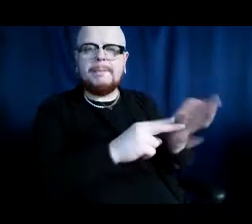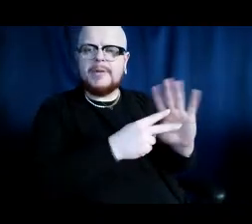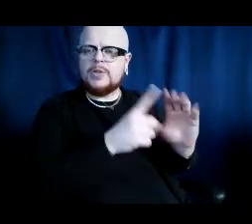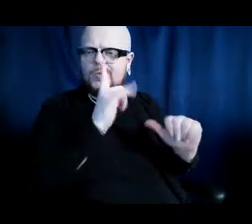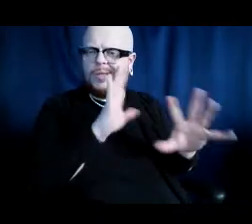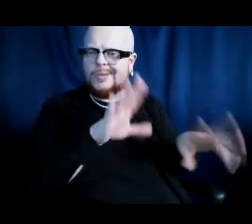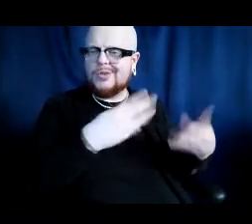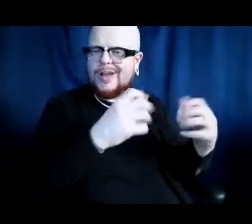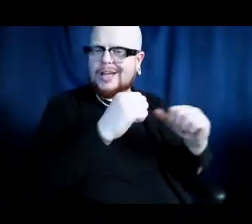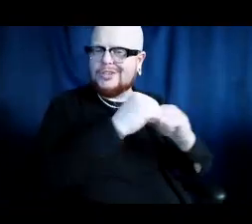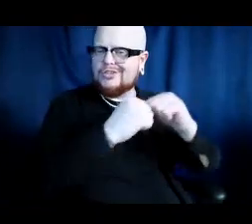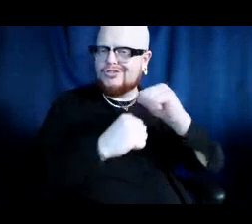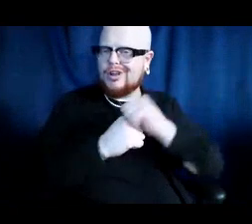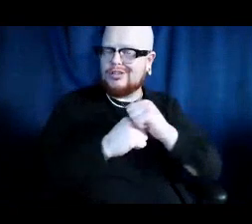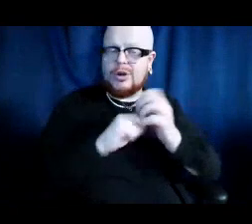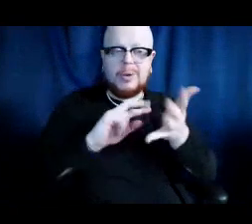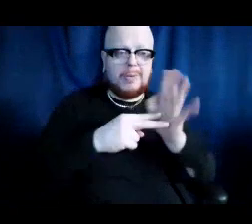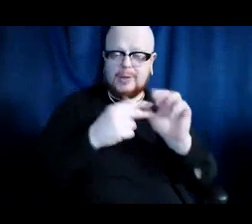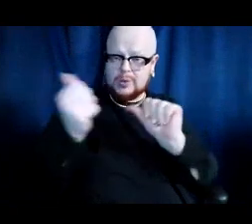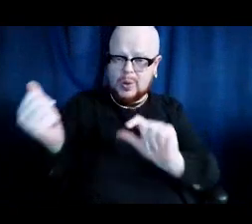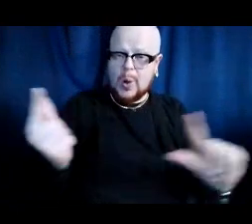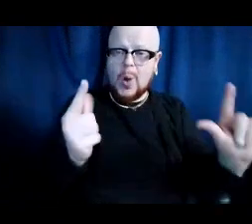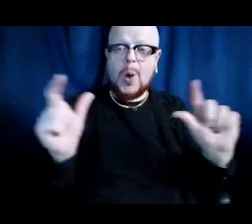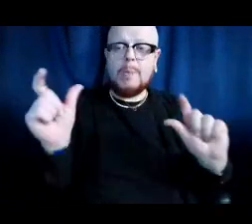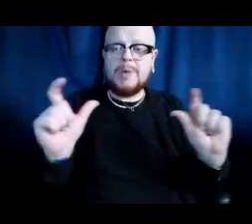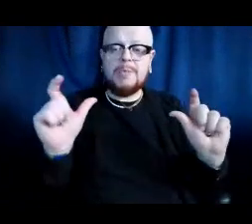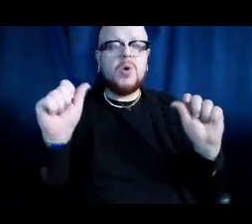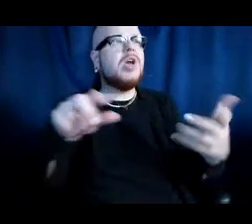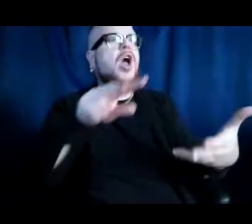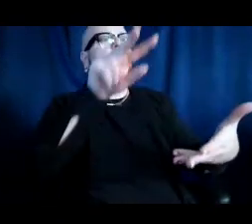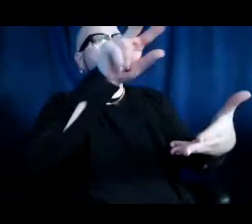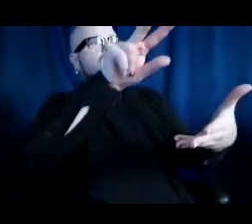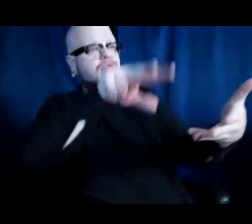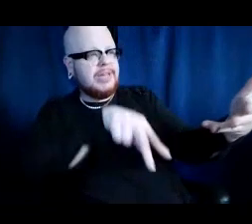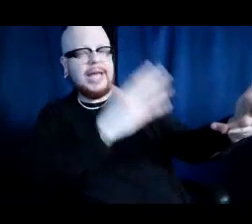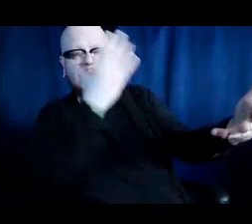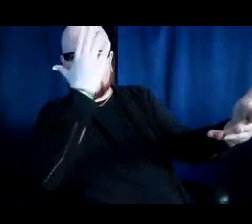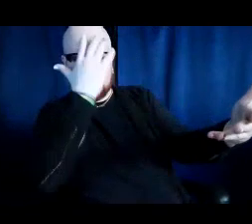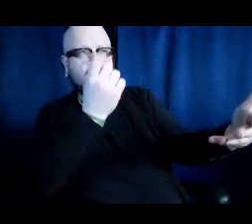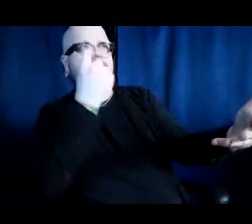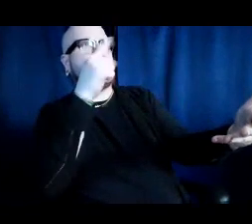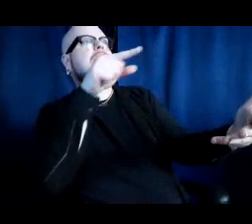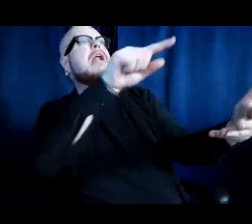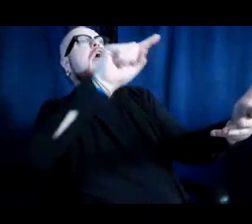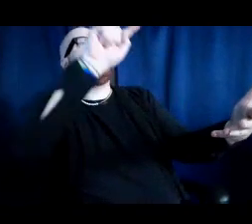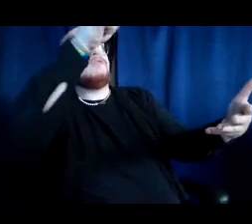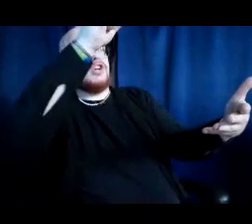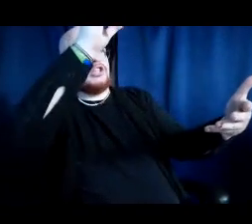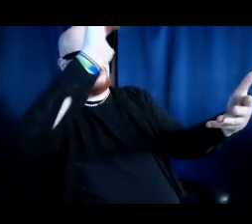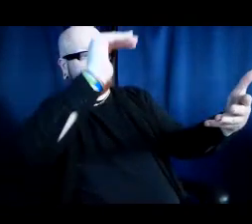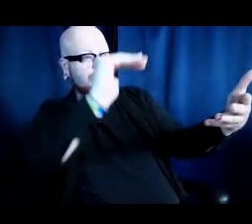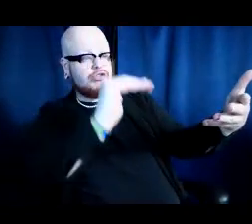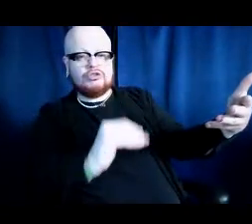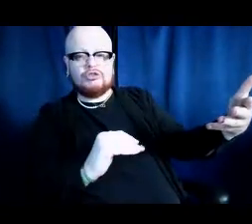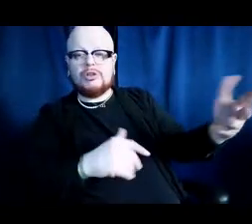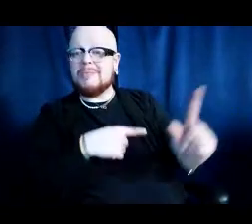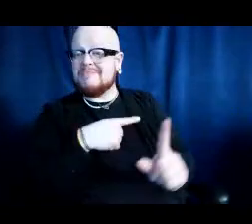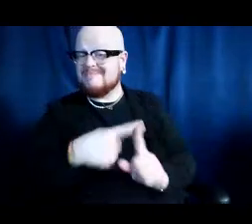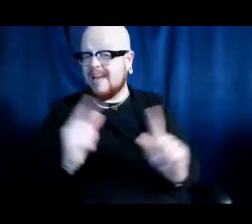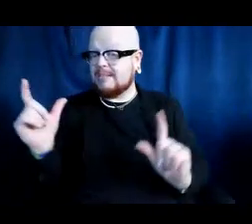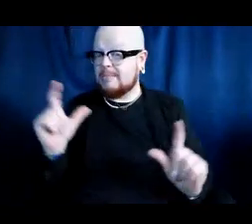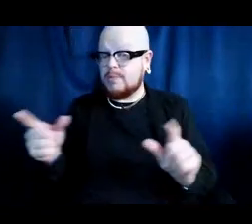to read and understand each page. Headings also permit those using screen reading technology to skim